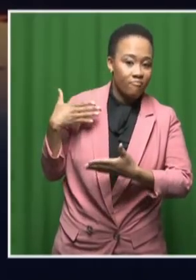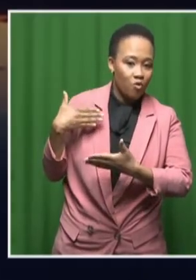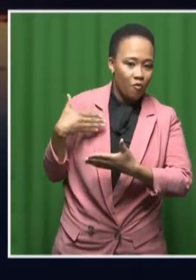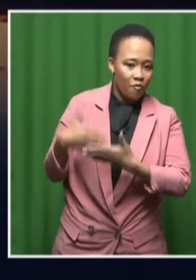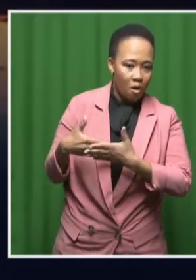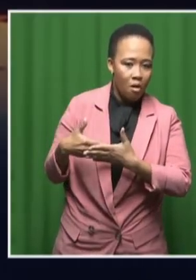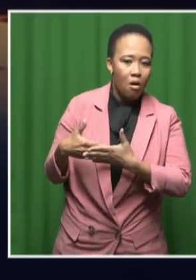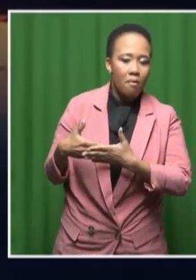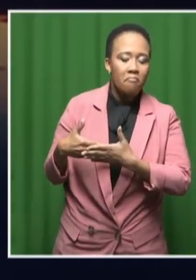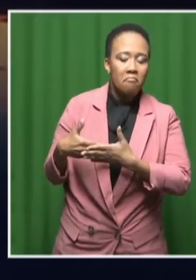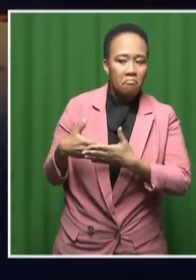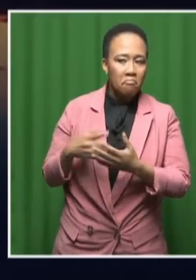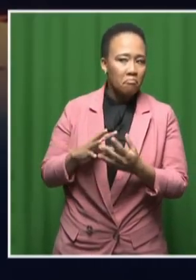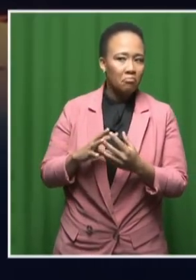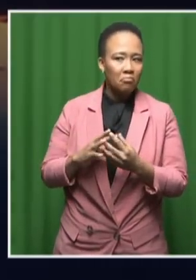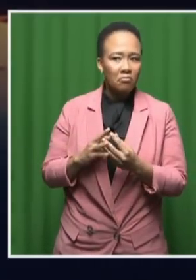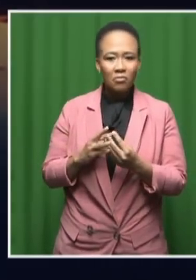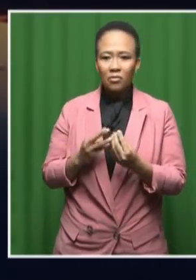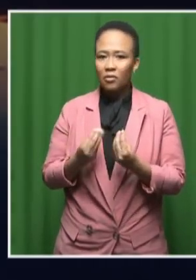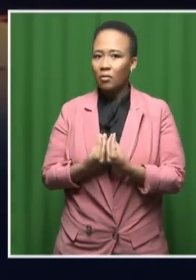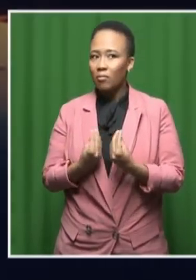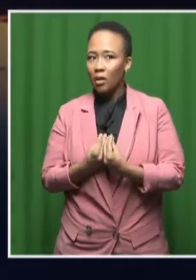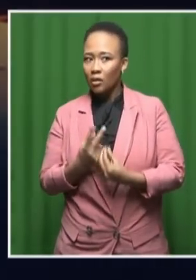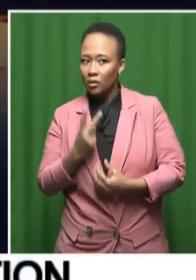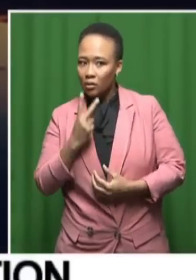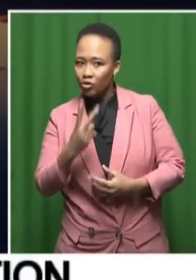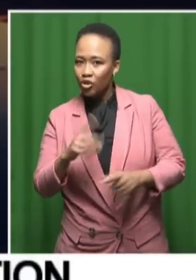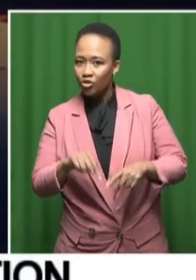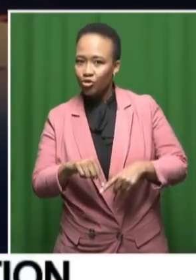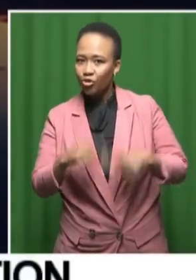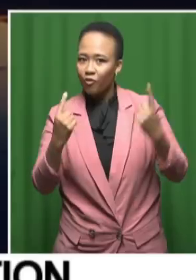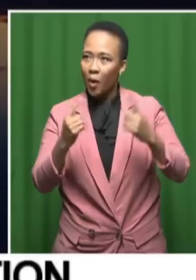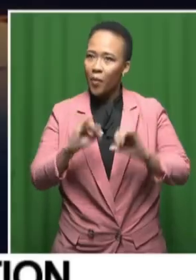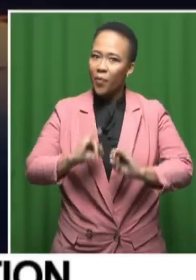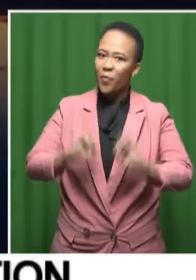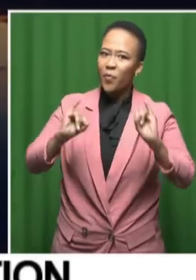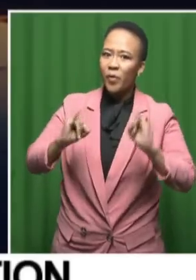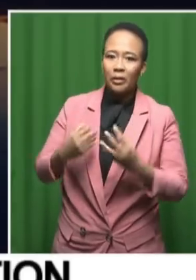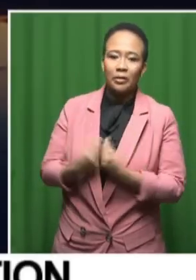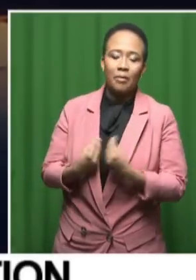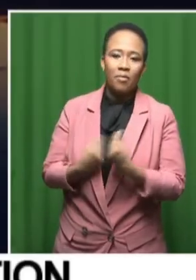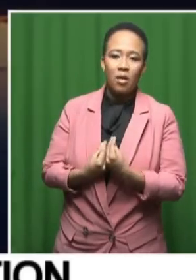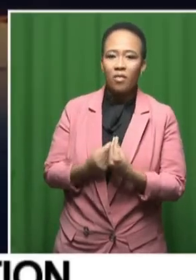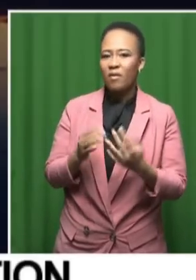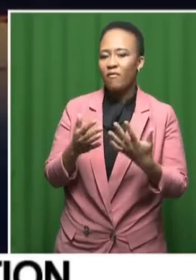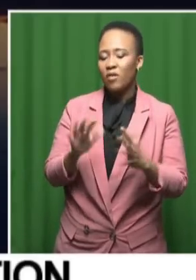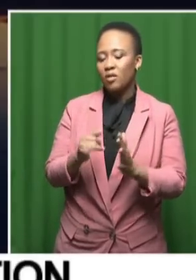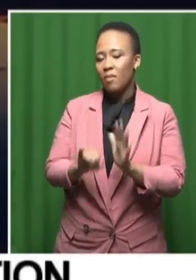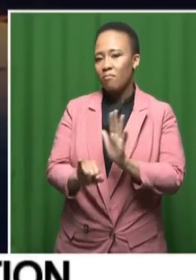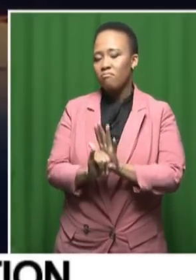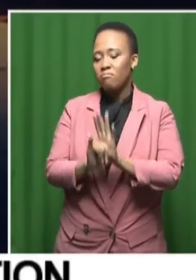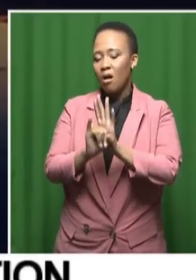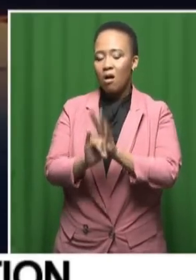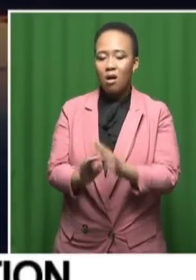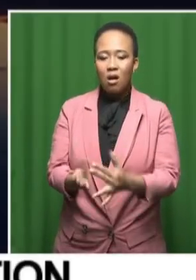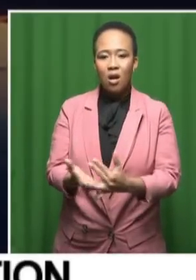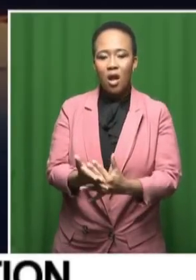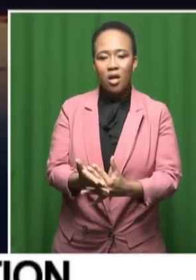they have not seen rather any significant differences in severity identified between cases caused by